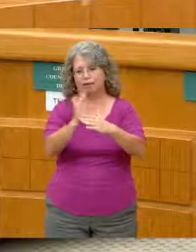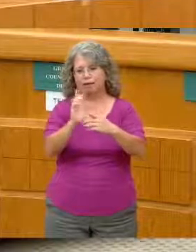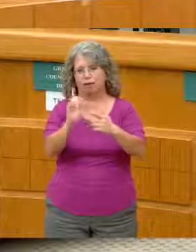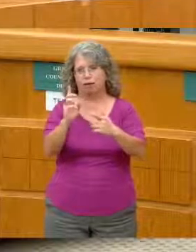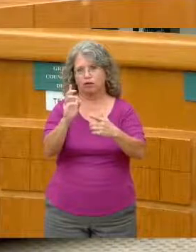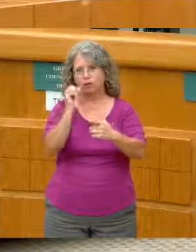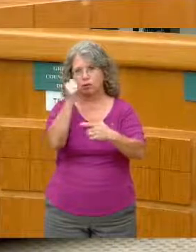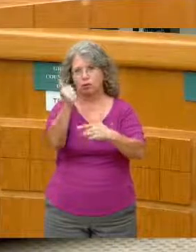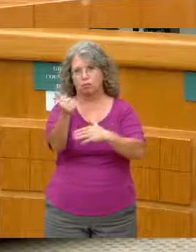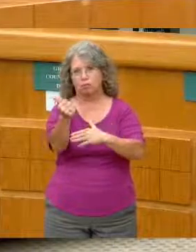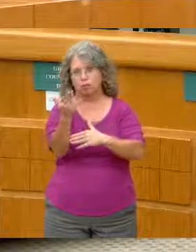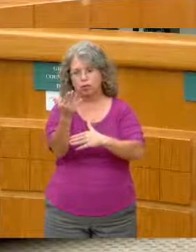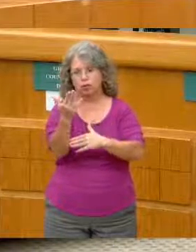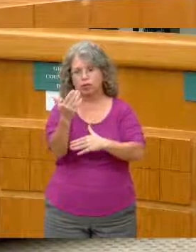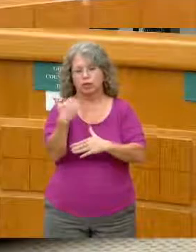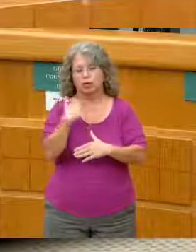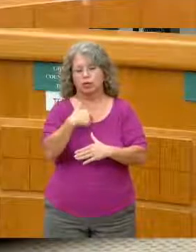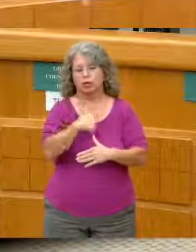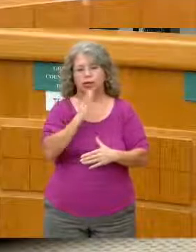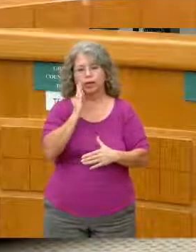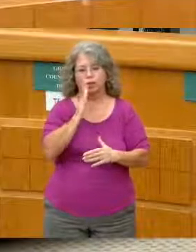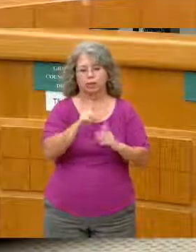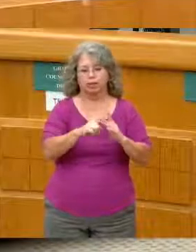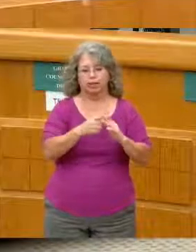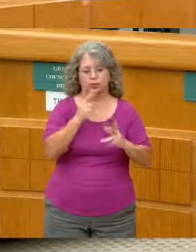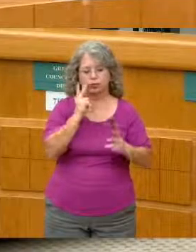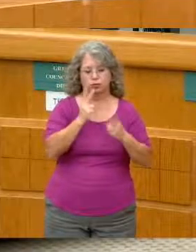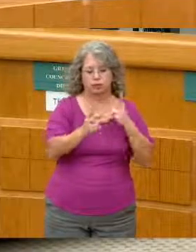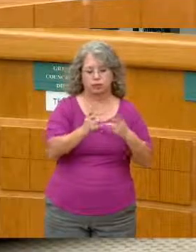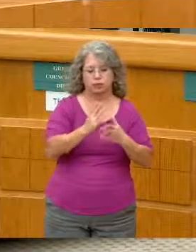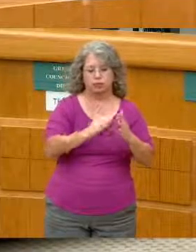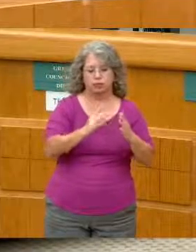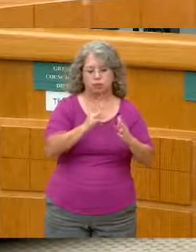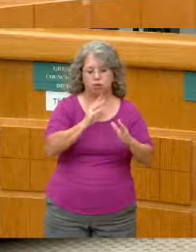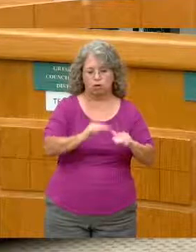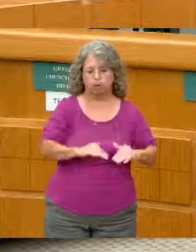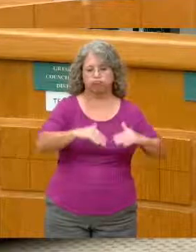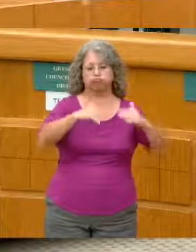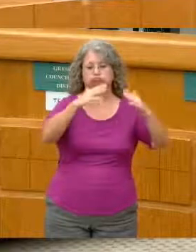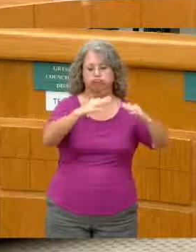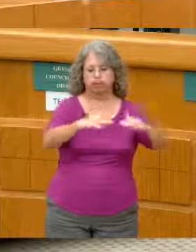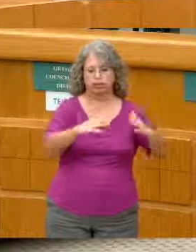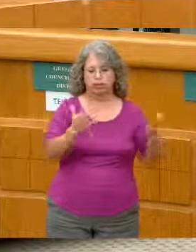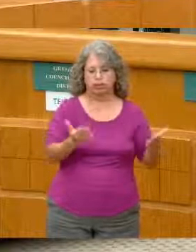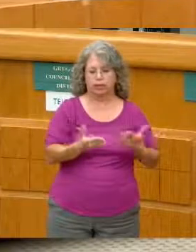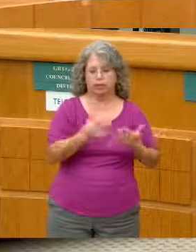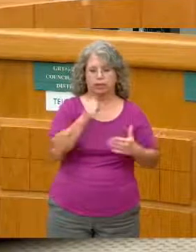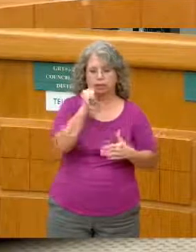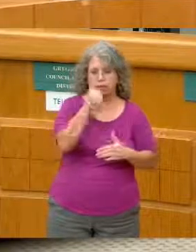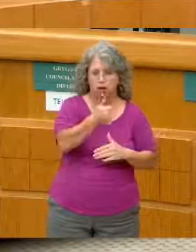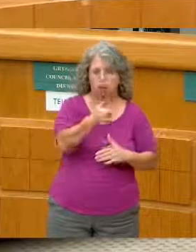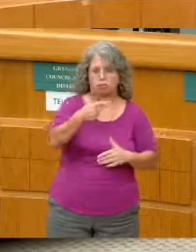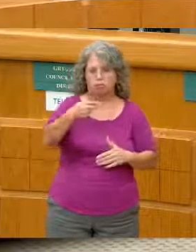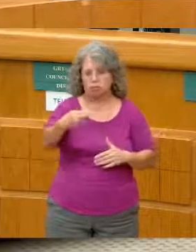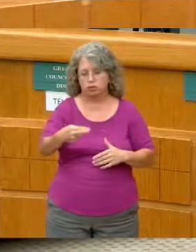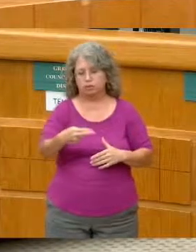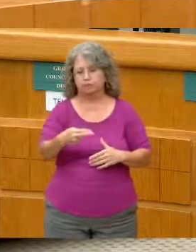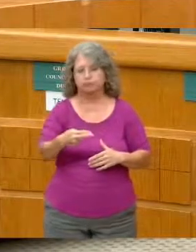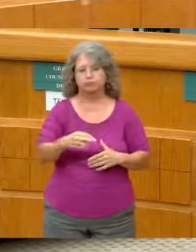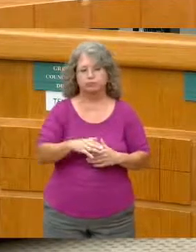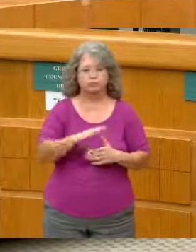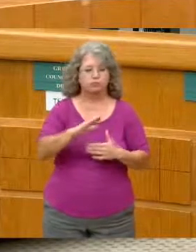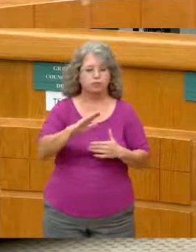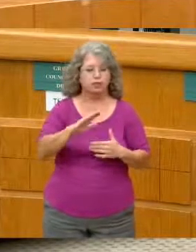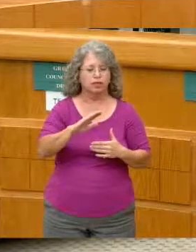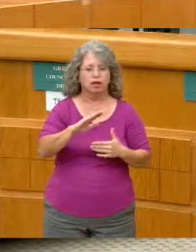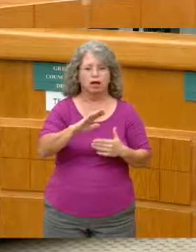until Wednesday morning. So we'll begin to see the effects probably tomorrow into Thursday. The city as well as the county are managing the